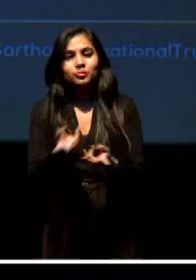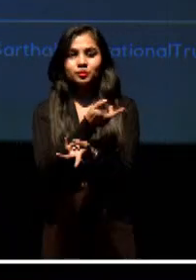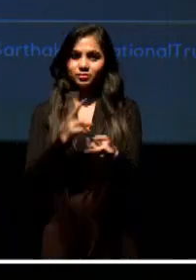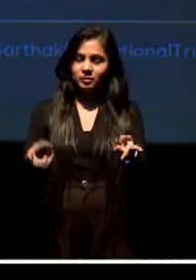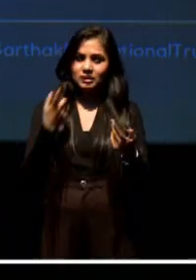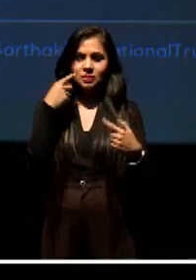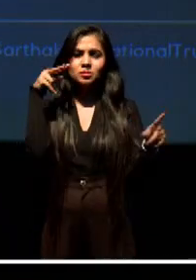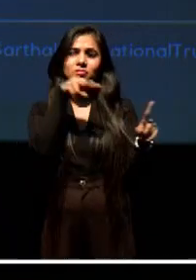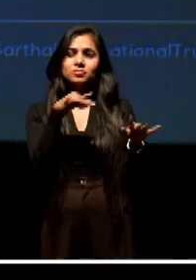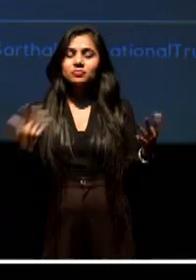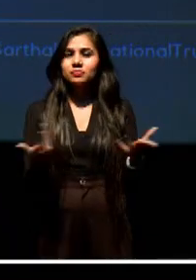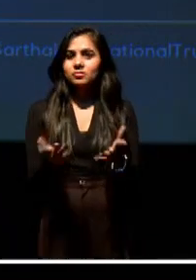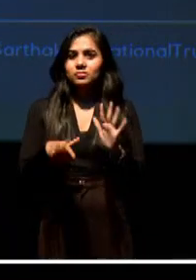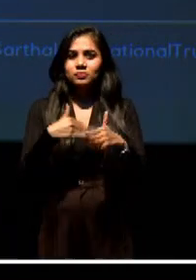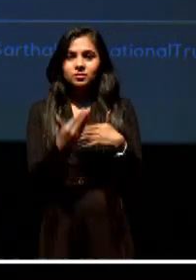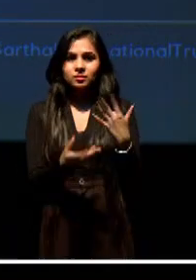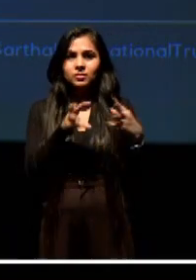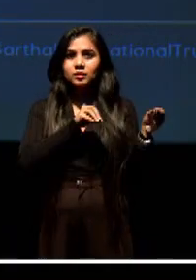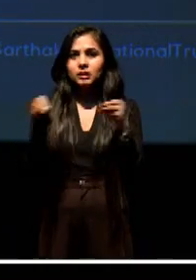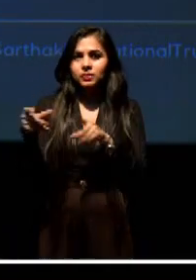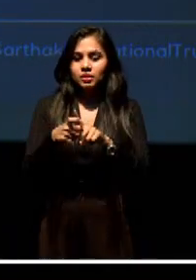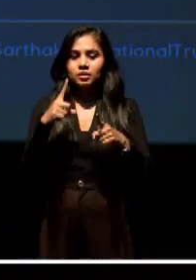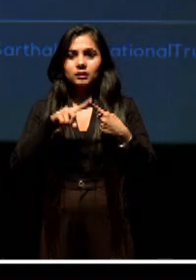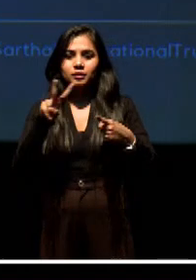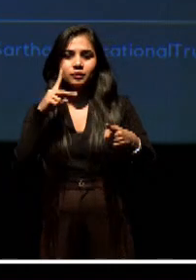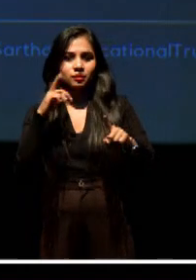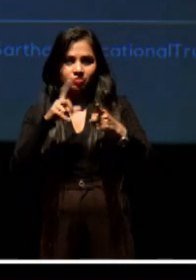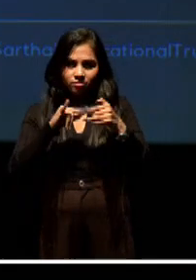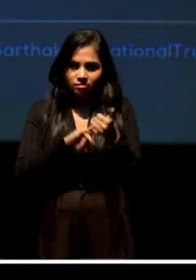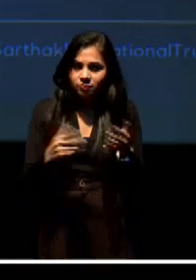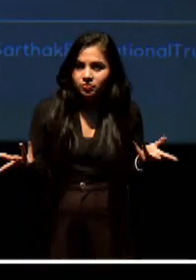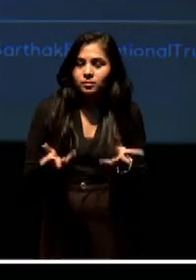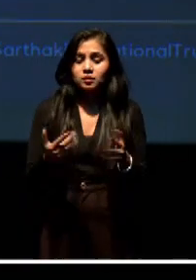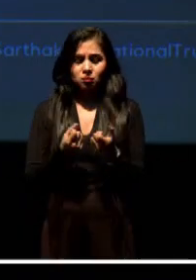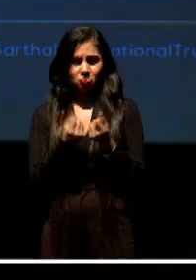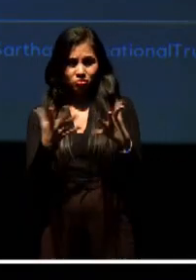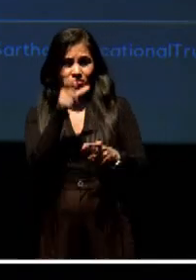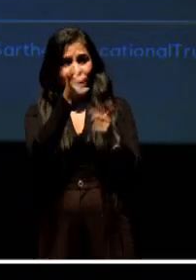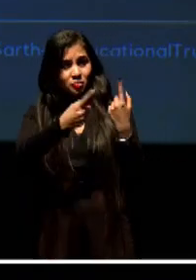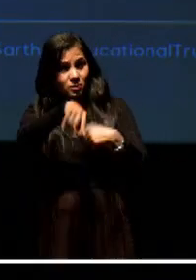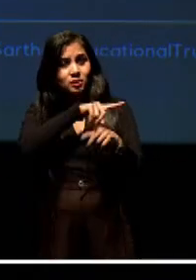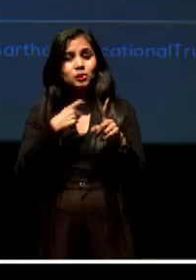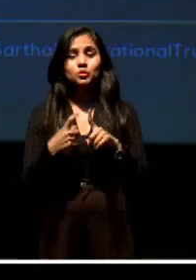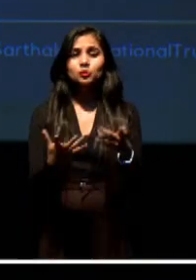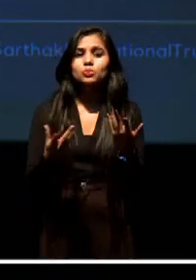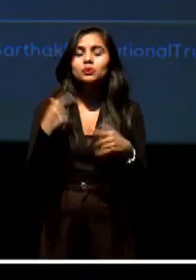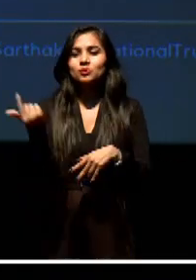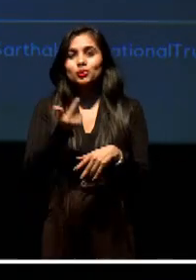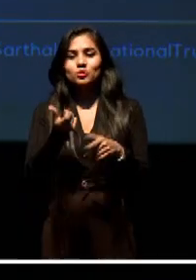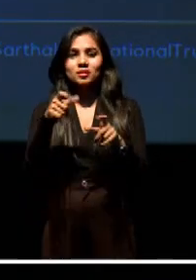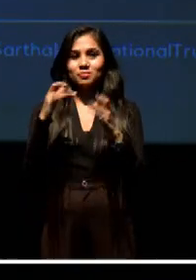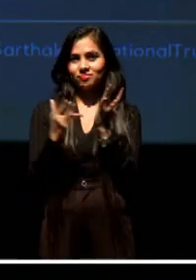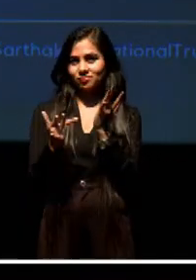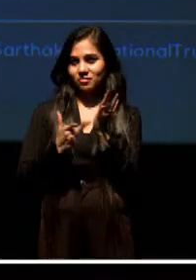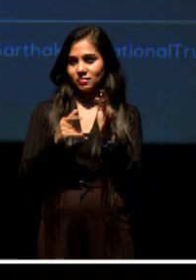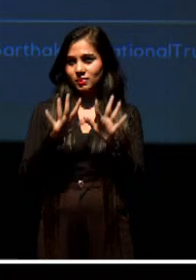perspective? How the mobile devices are helping in that, and many people who have already been a user of this technology will also